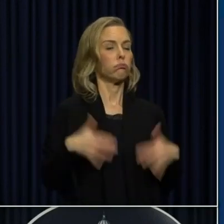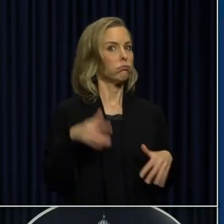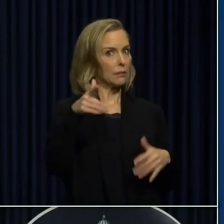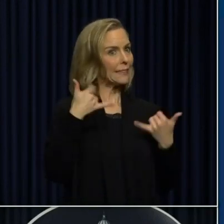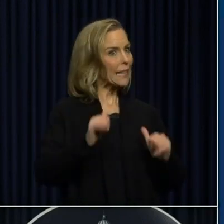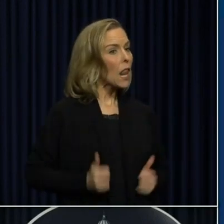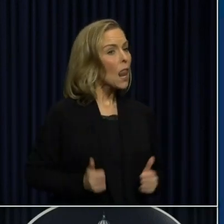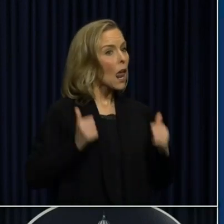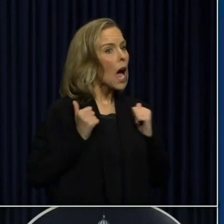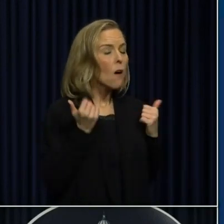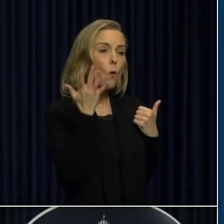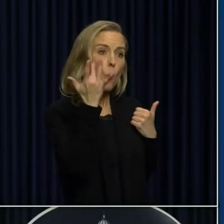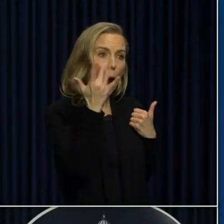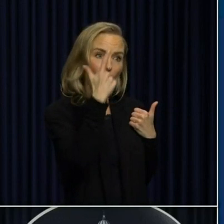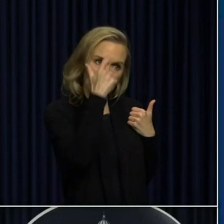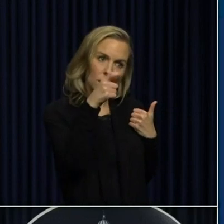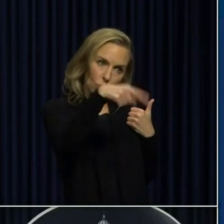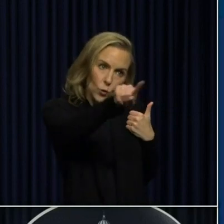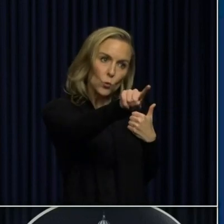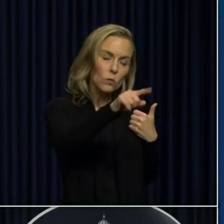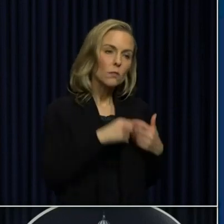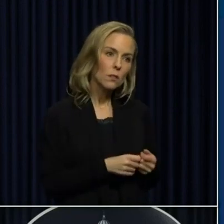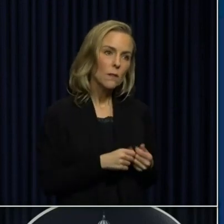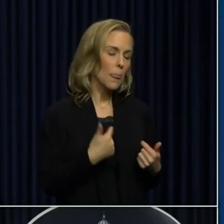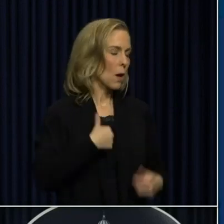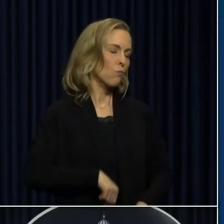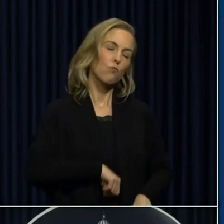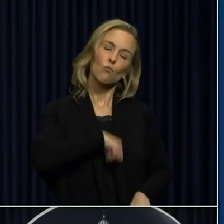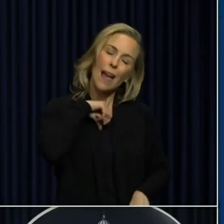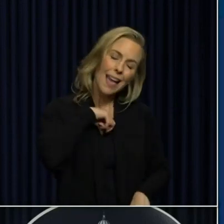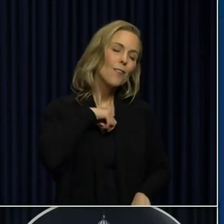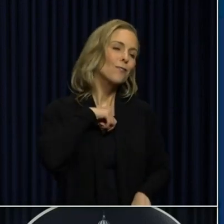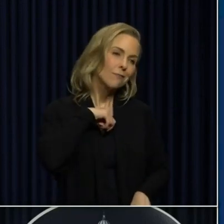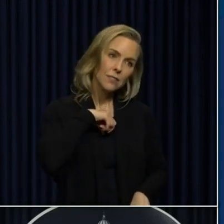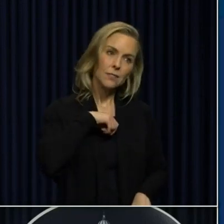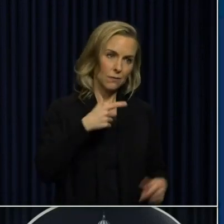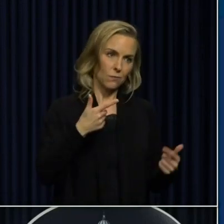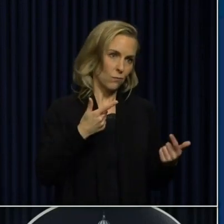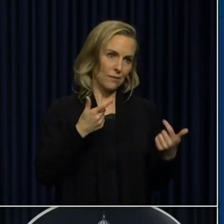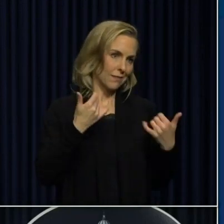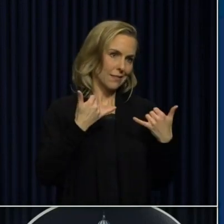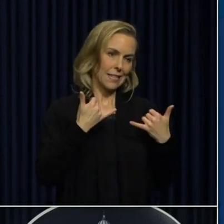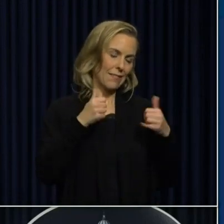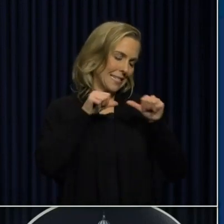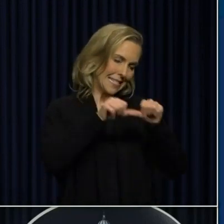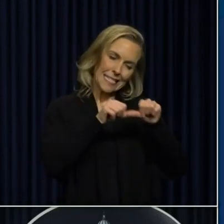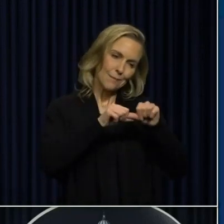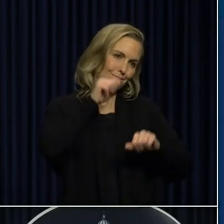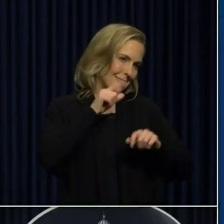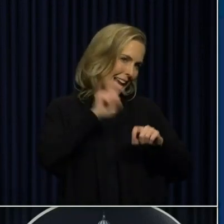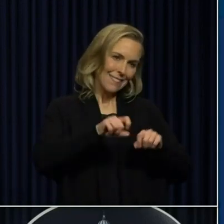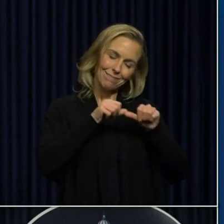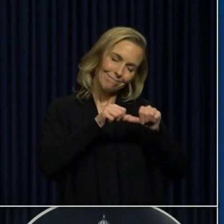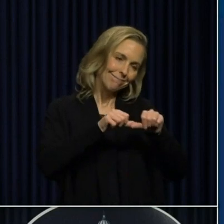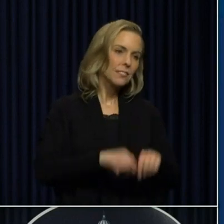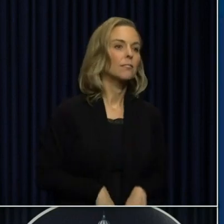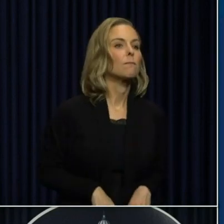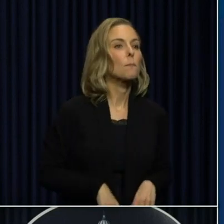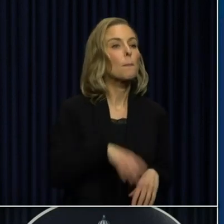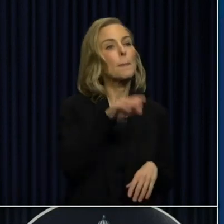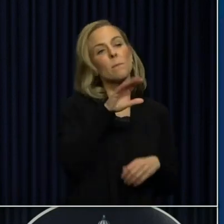us because of you. I am so proud of you, but we got to keep it up. All right,